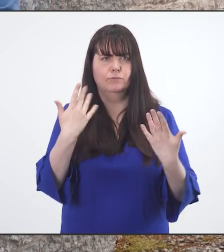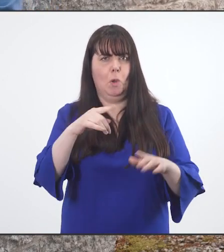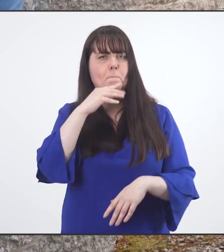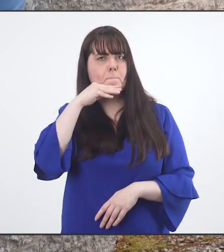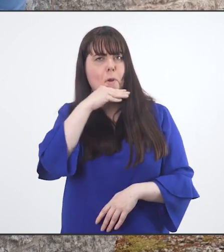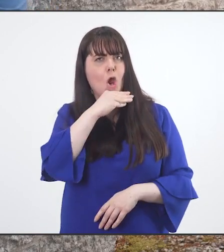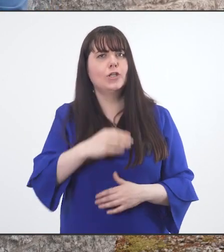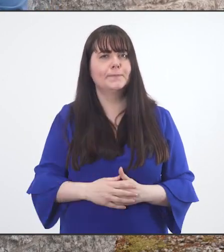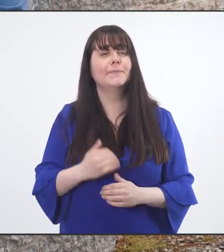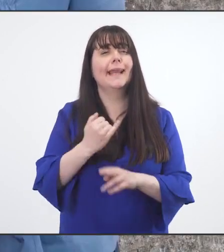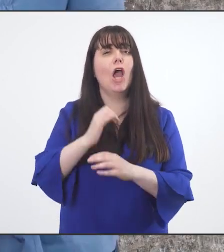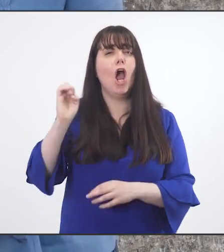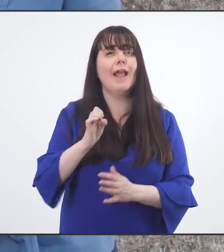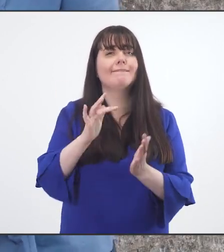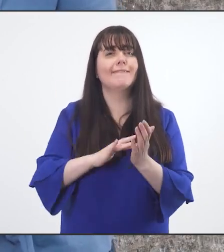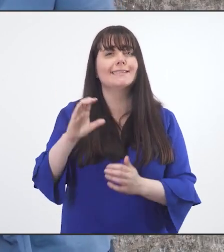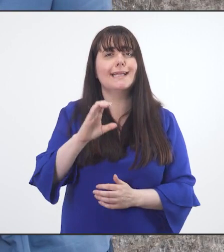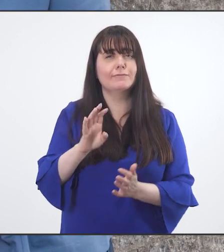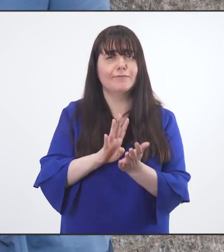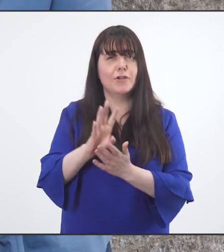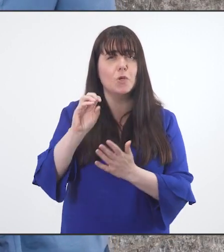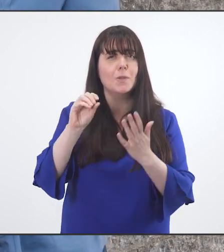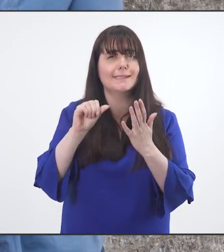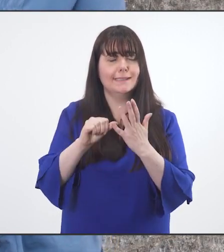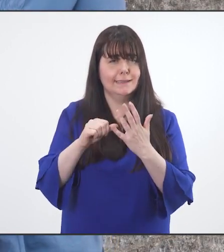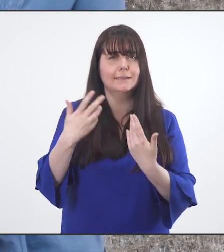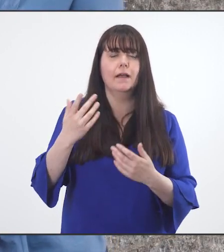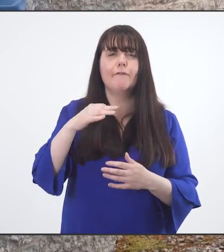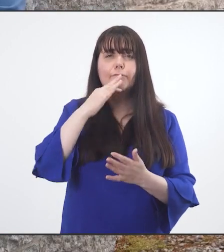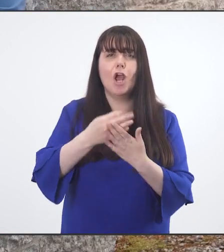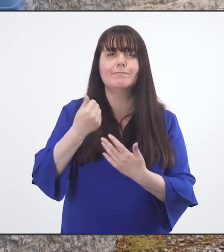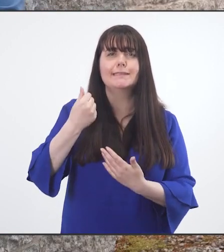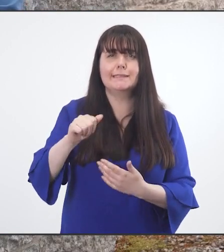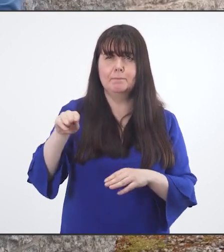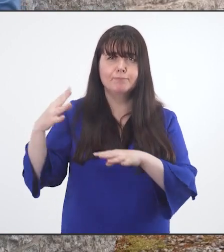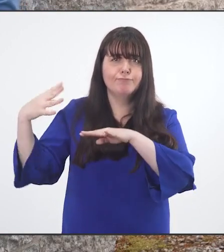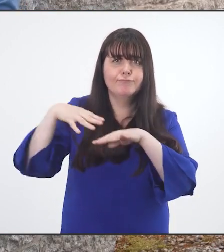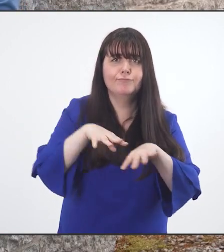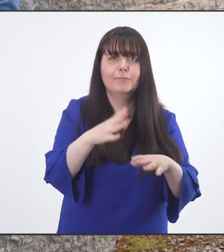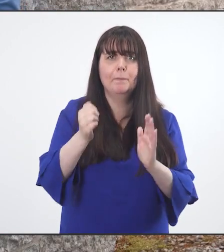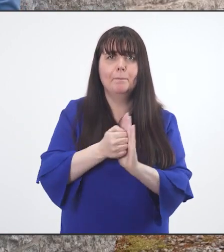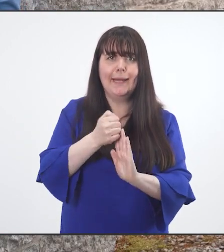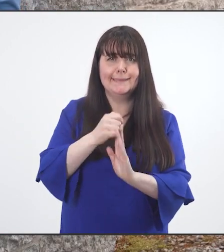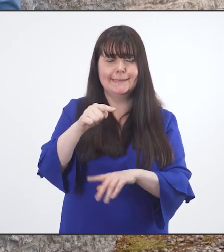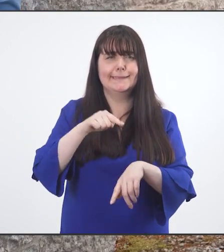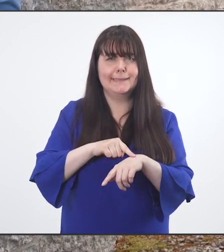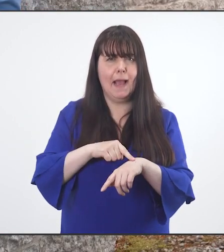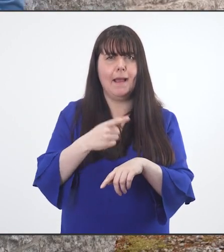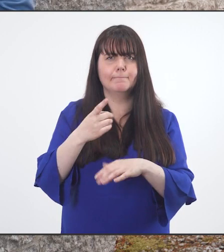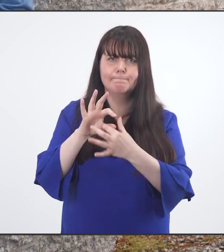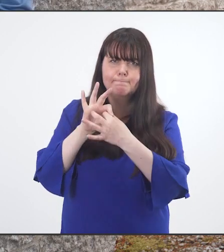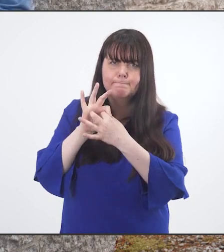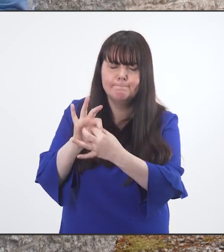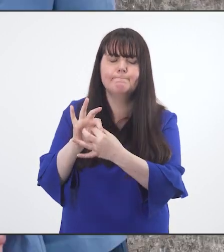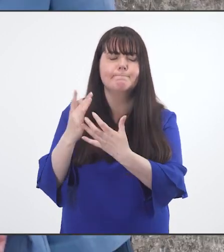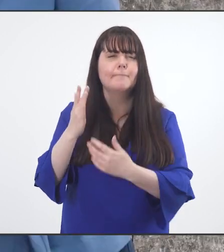a place of some importance. Now, in the early 15th century, in 1406, there's a grant of indulgences to people who come